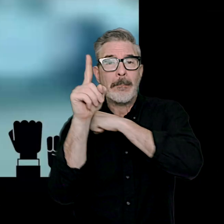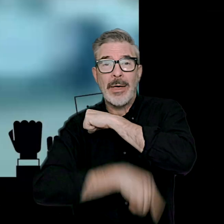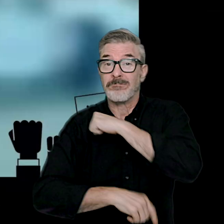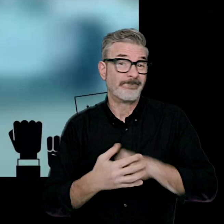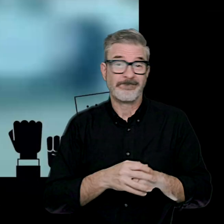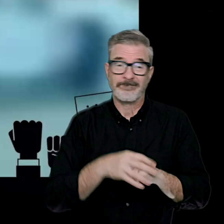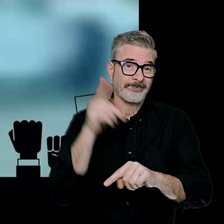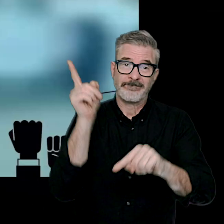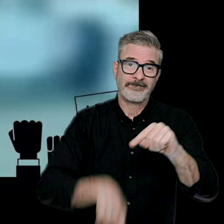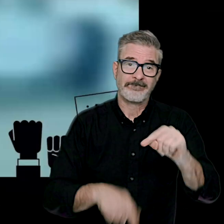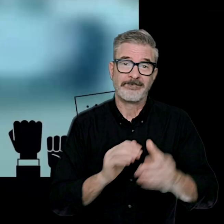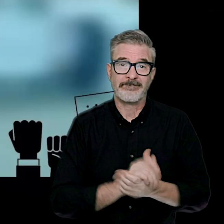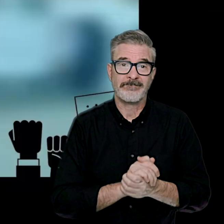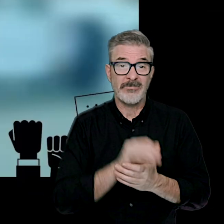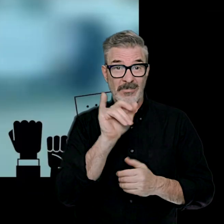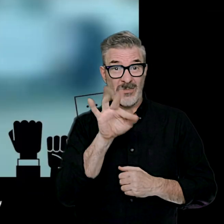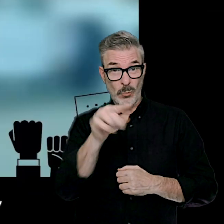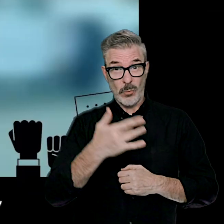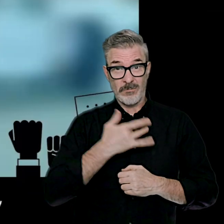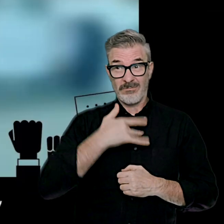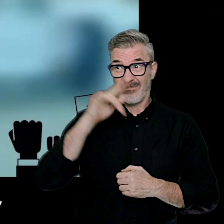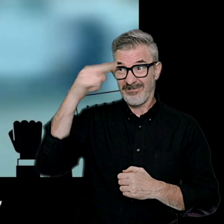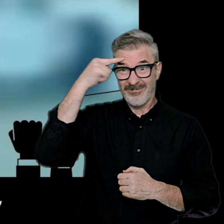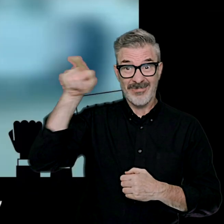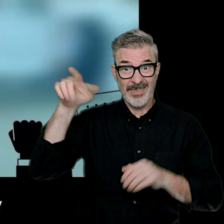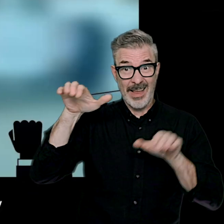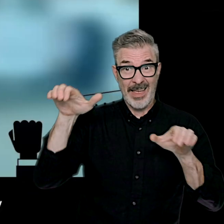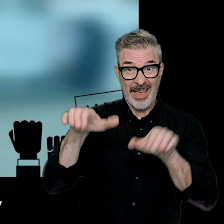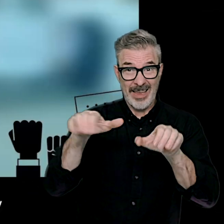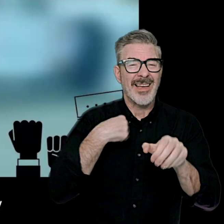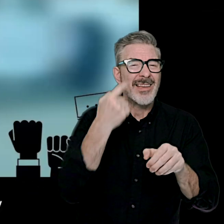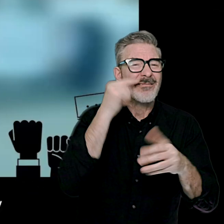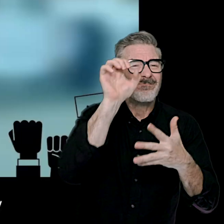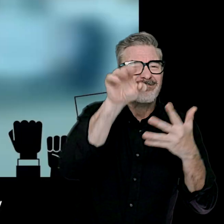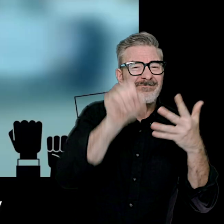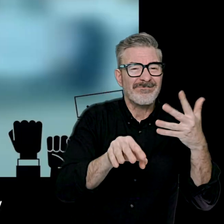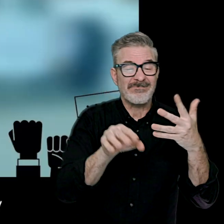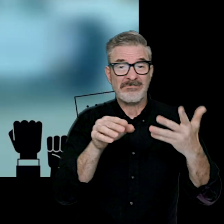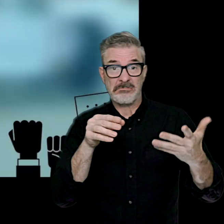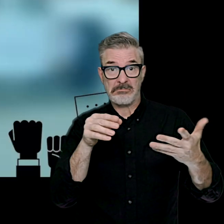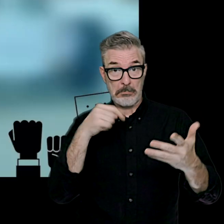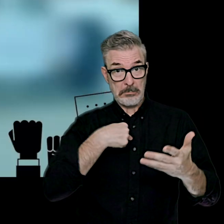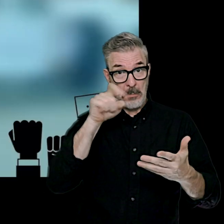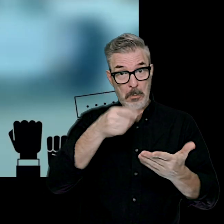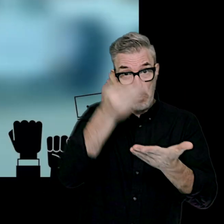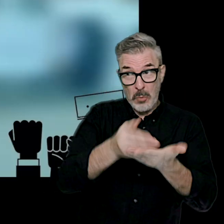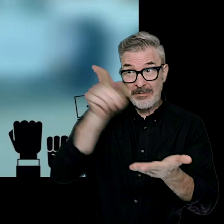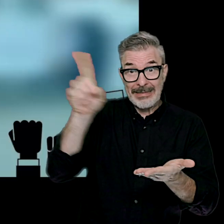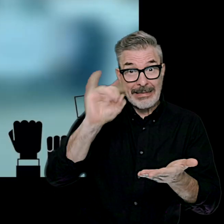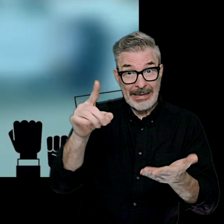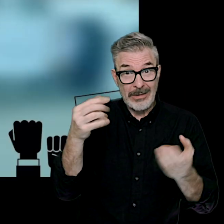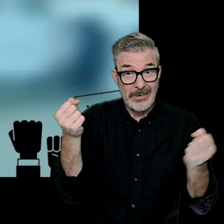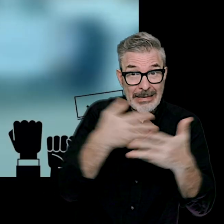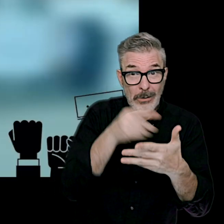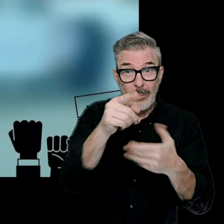wages, intimidate you, coerce you, or do any other penalty of at your